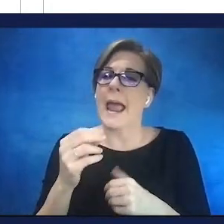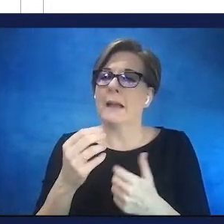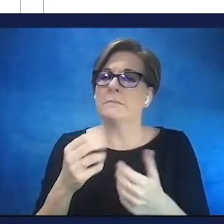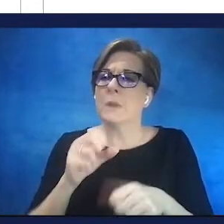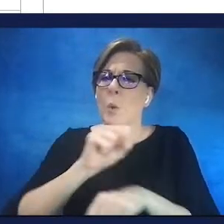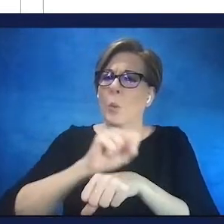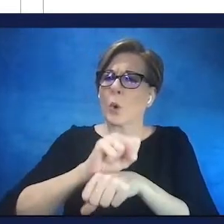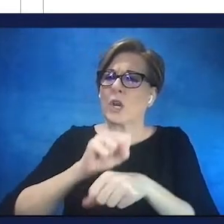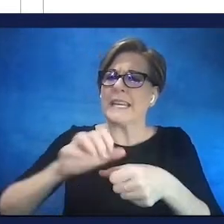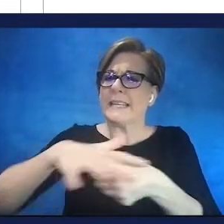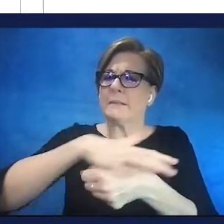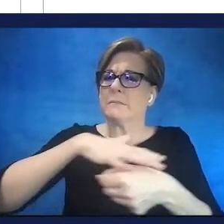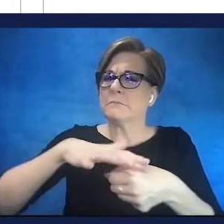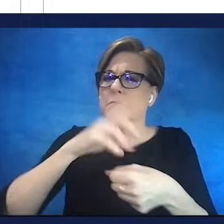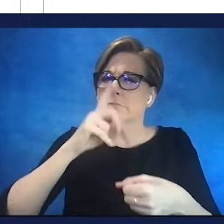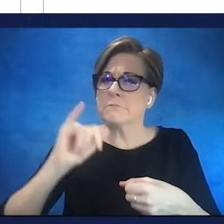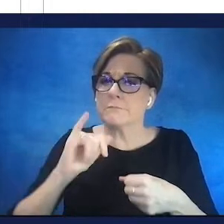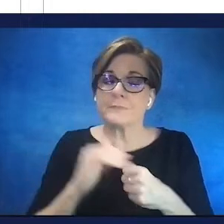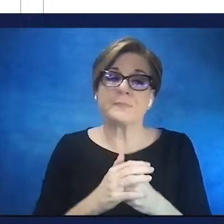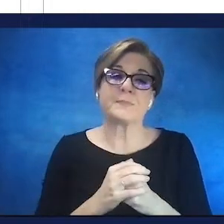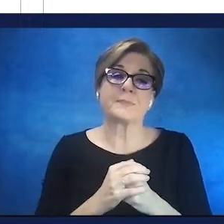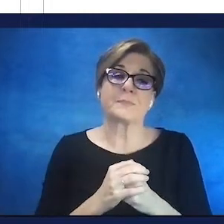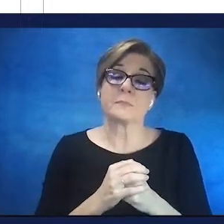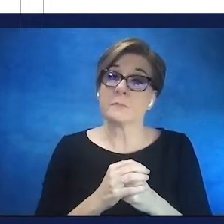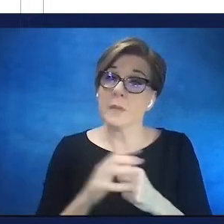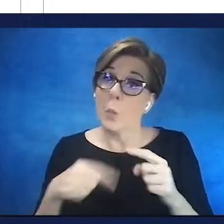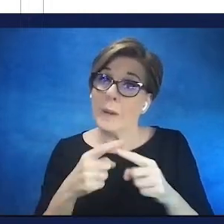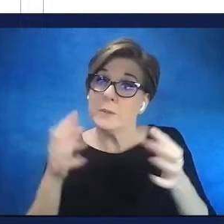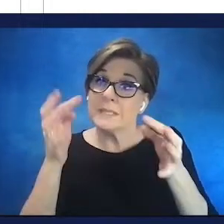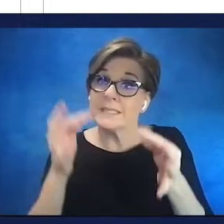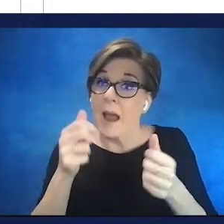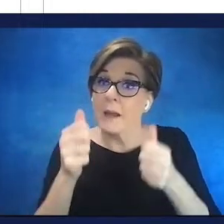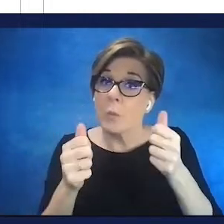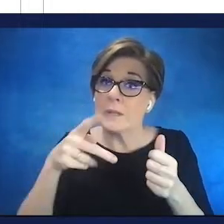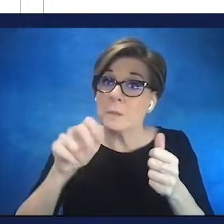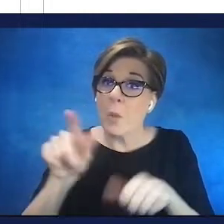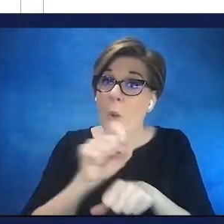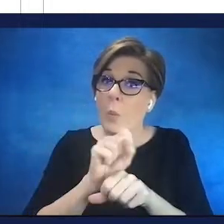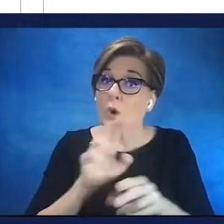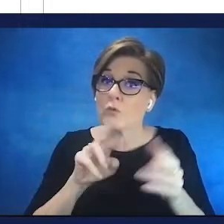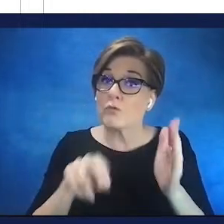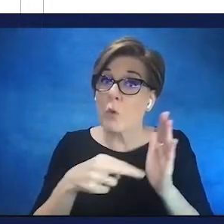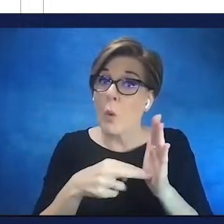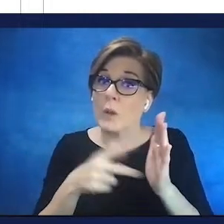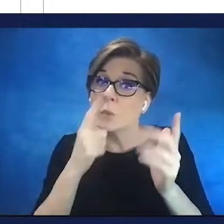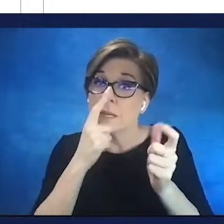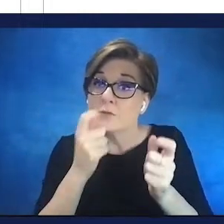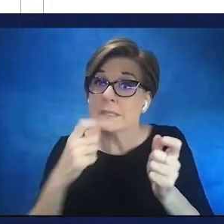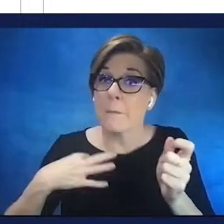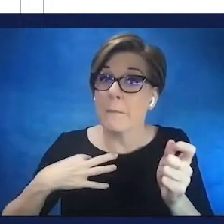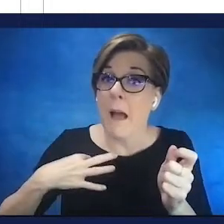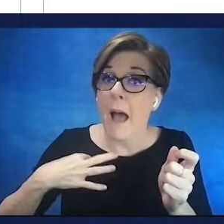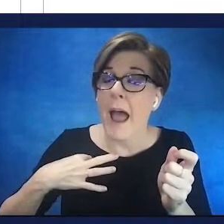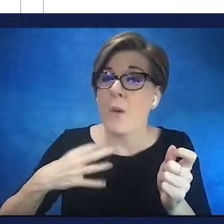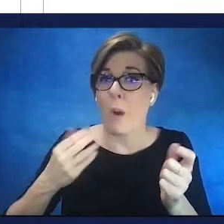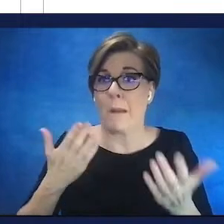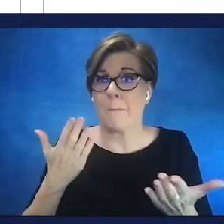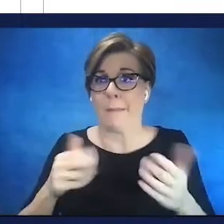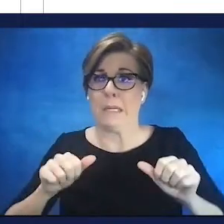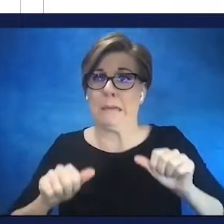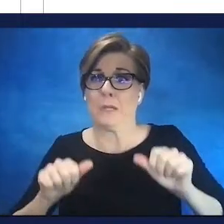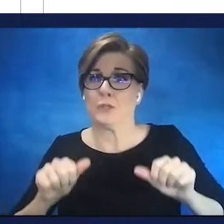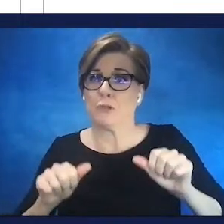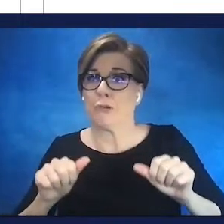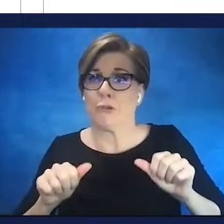working conditions. Once you decide which poll worker role you're interested in, and even if you're not sure which role you're